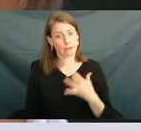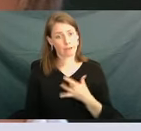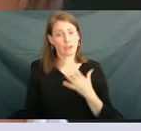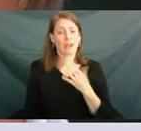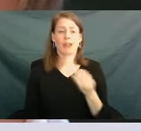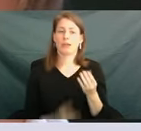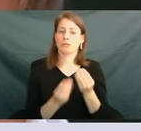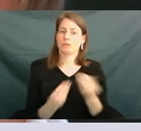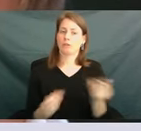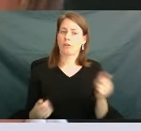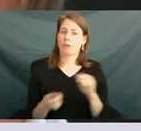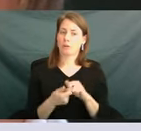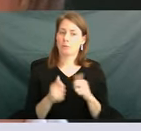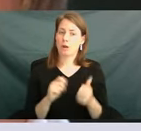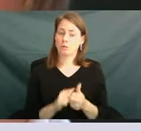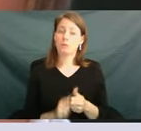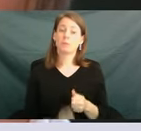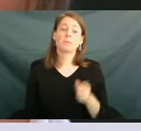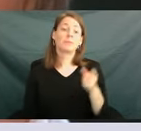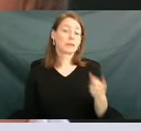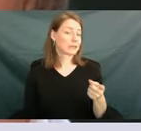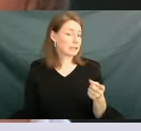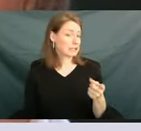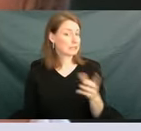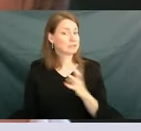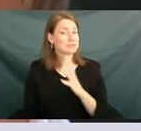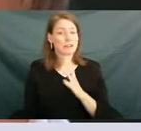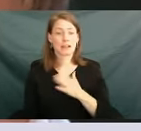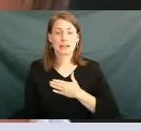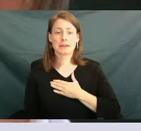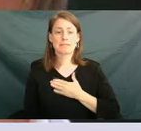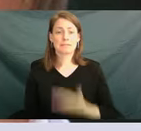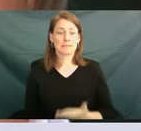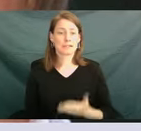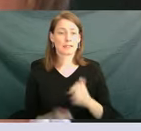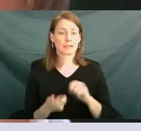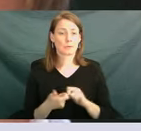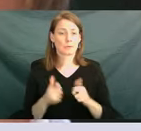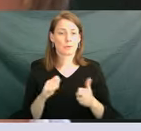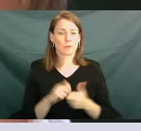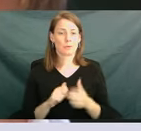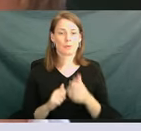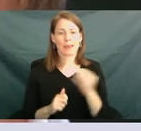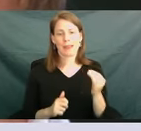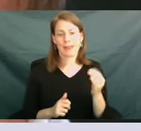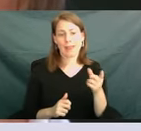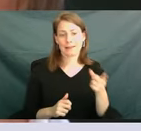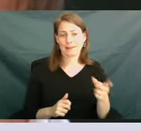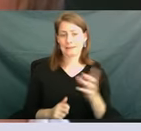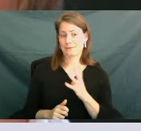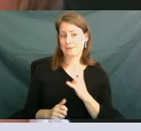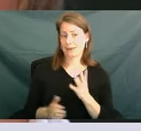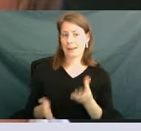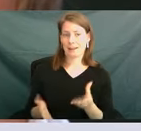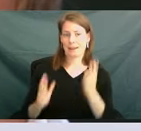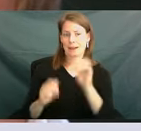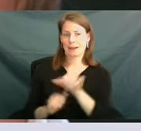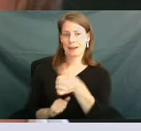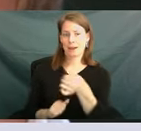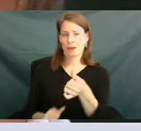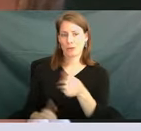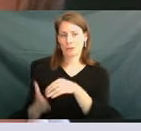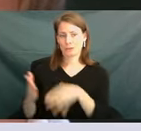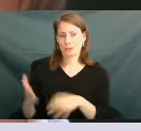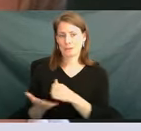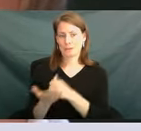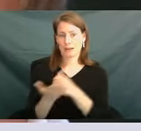there is a problem, and then letting others help him solve his problems rather than sitting there trying to deal with them all himself, getting